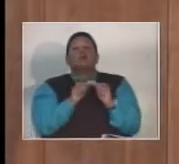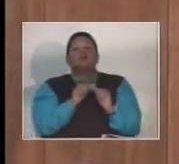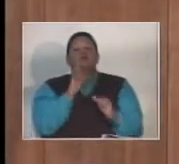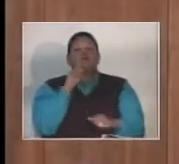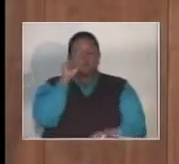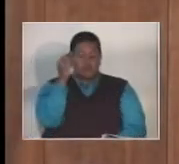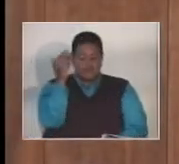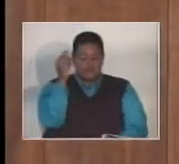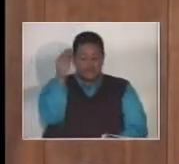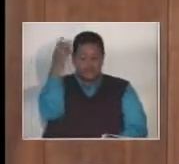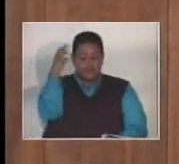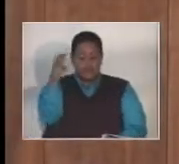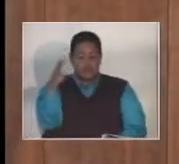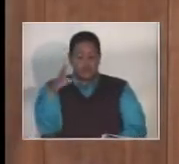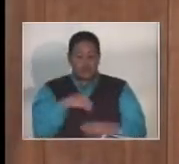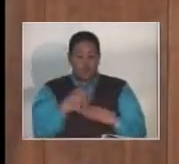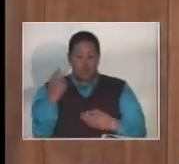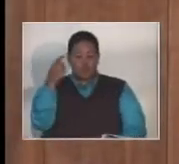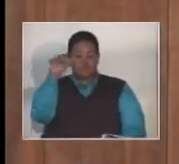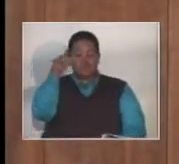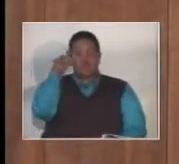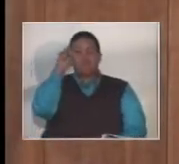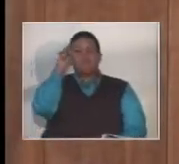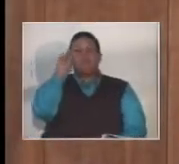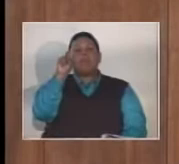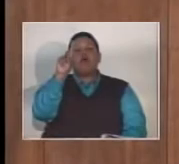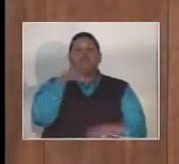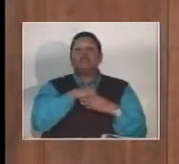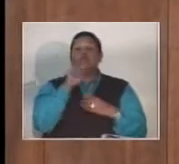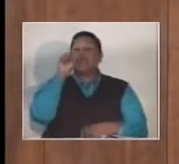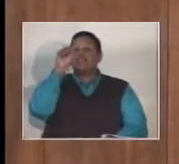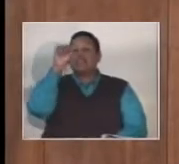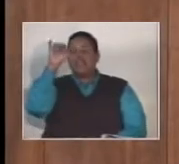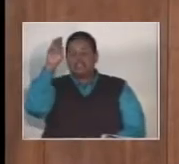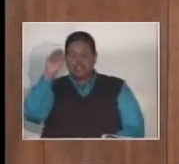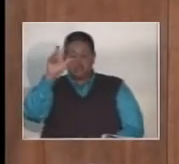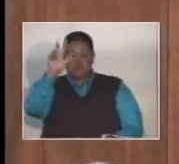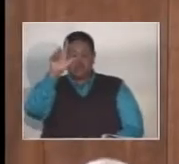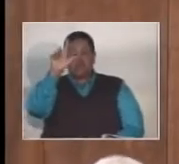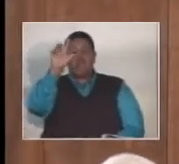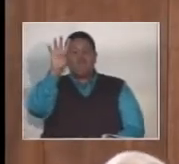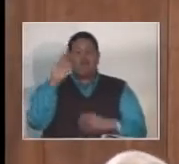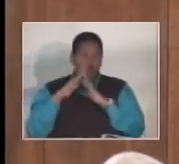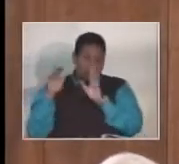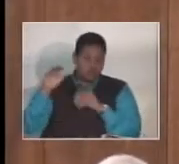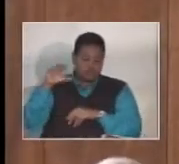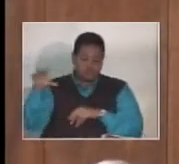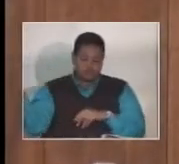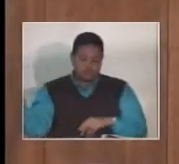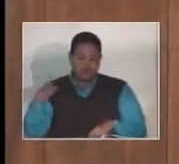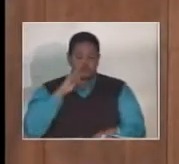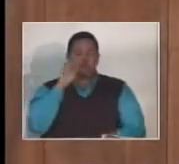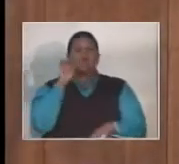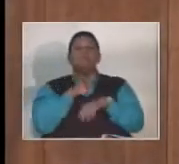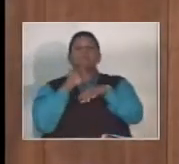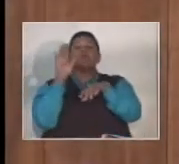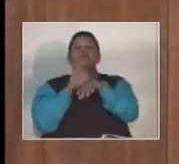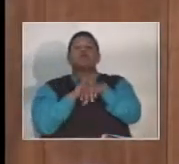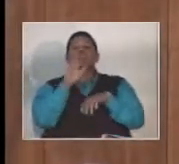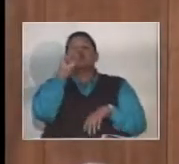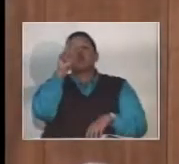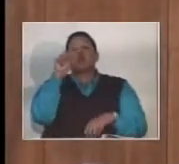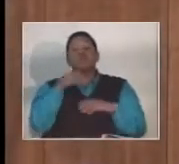for 2015-16 include Green Pond in St. James with 324 solutions, Mosquito Cove in